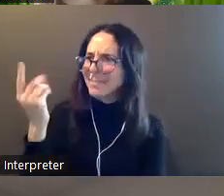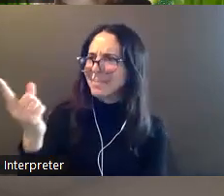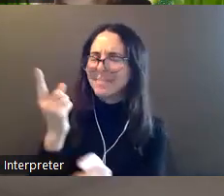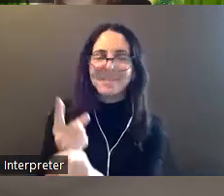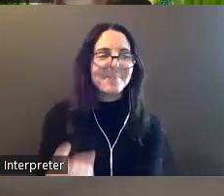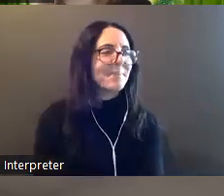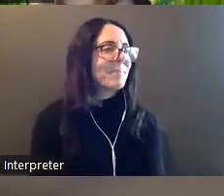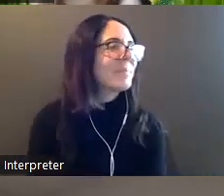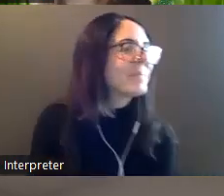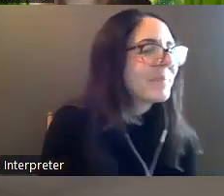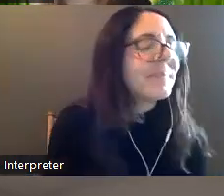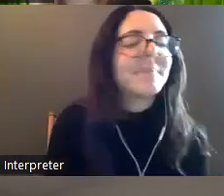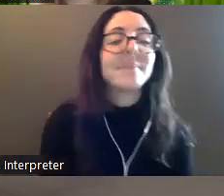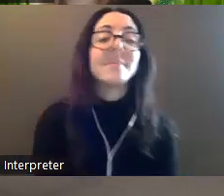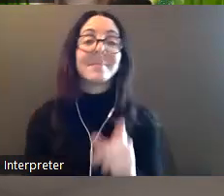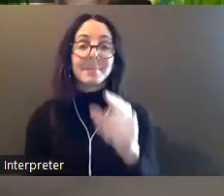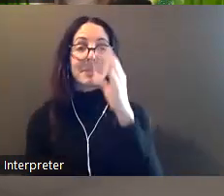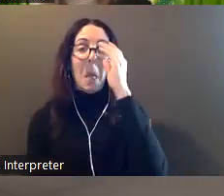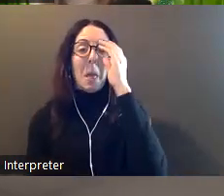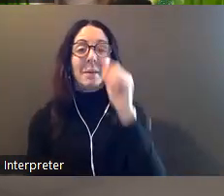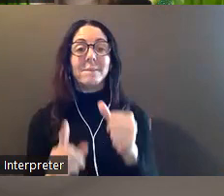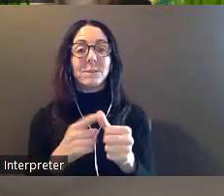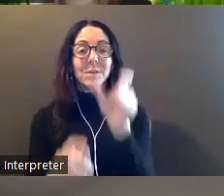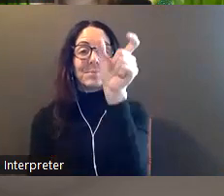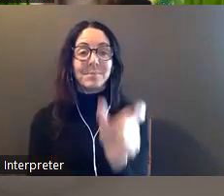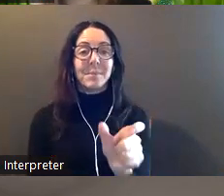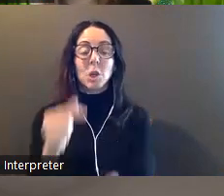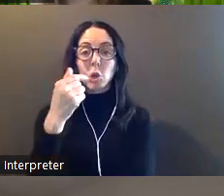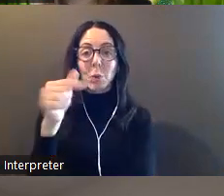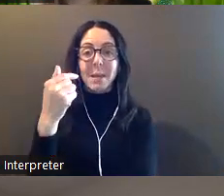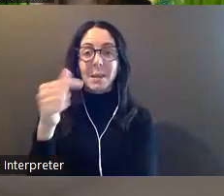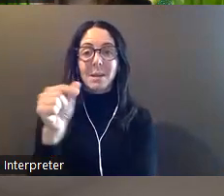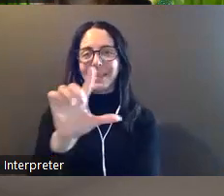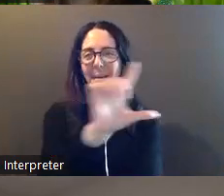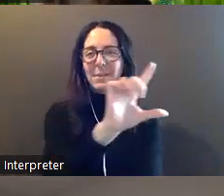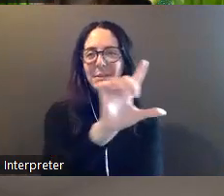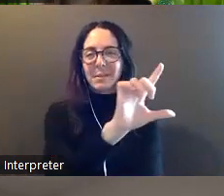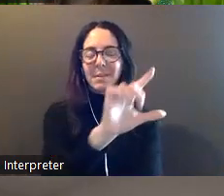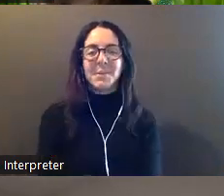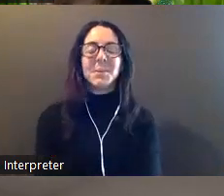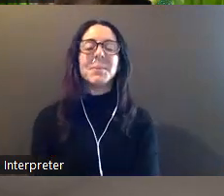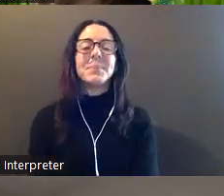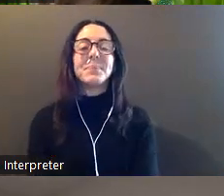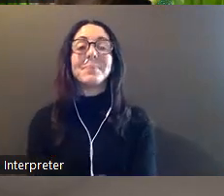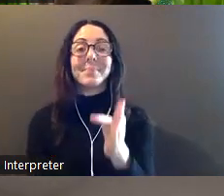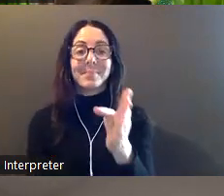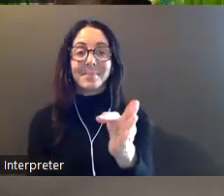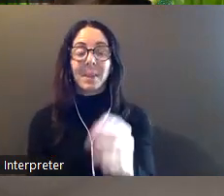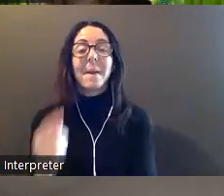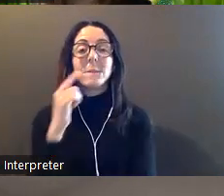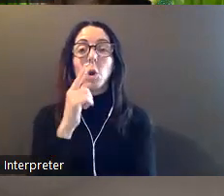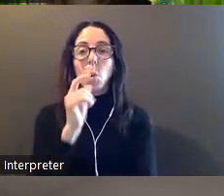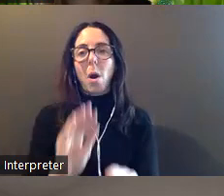Okay. So the green stream, which is over to the left, this is for people who are